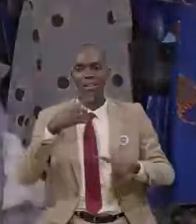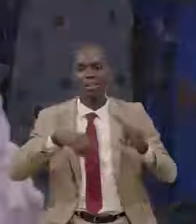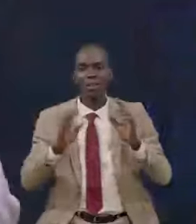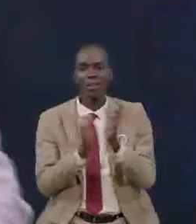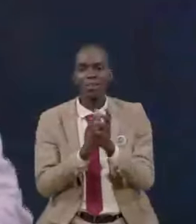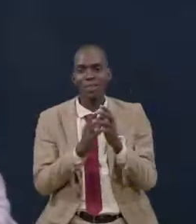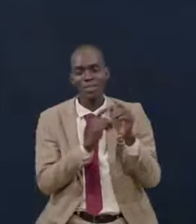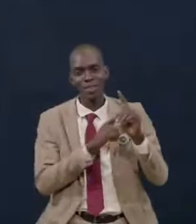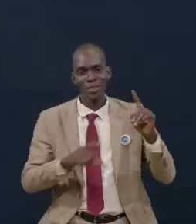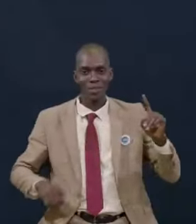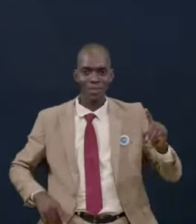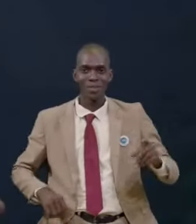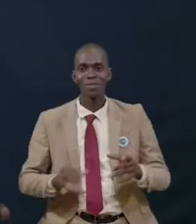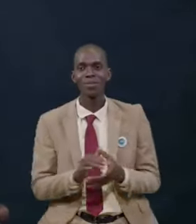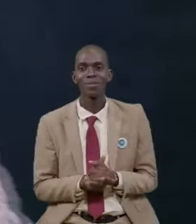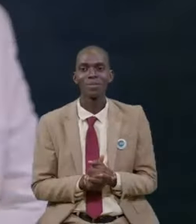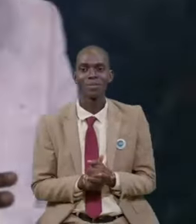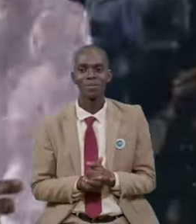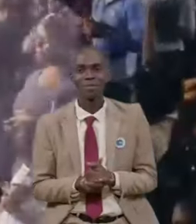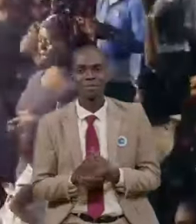Tonight is going to be a memorable night.